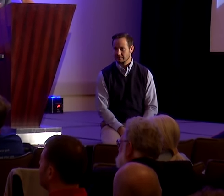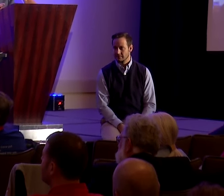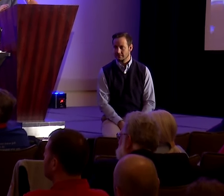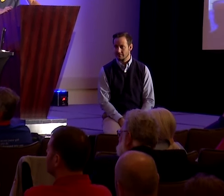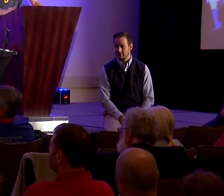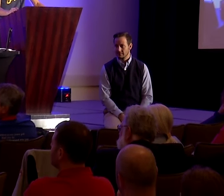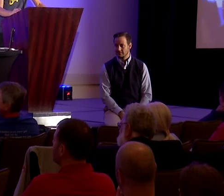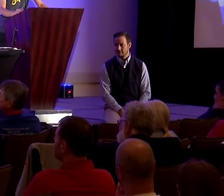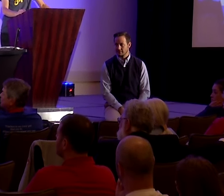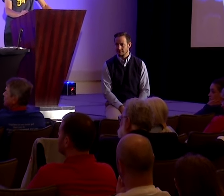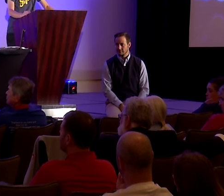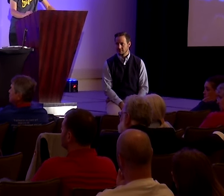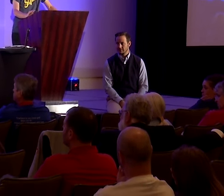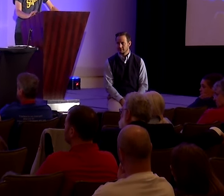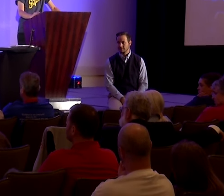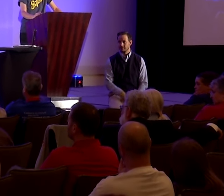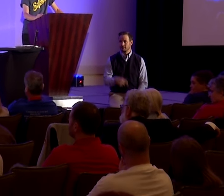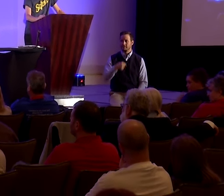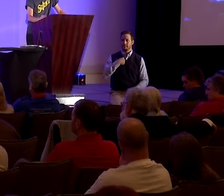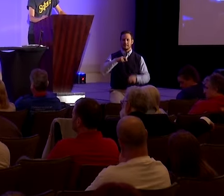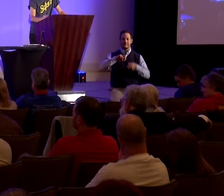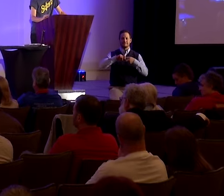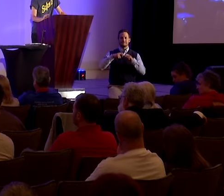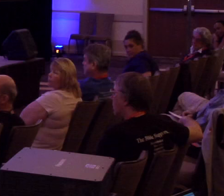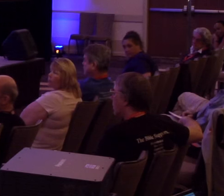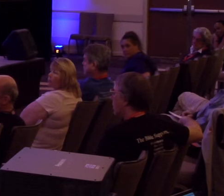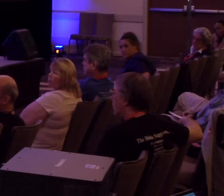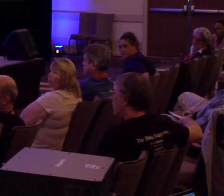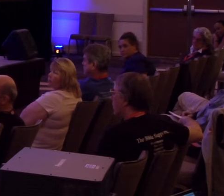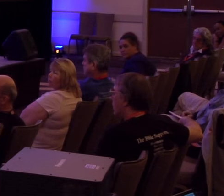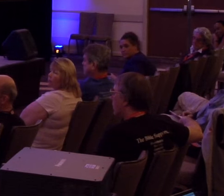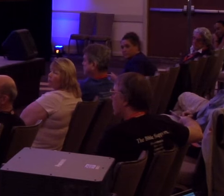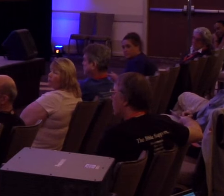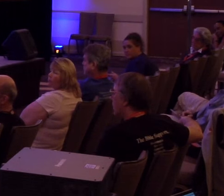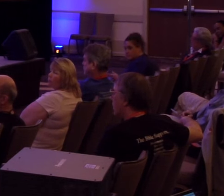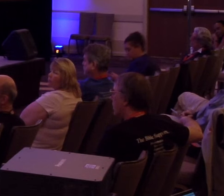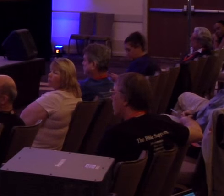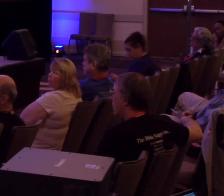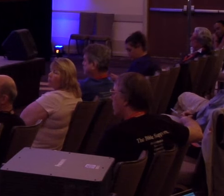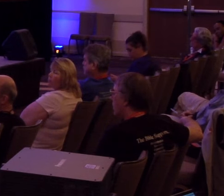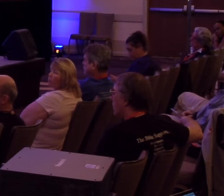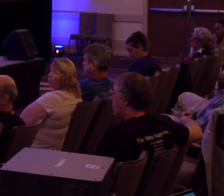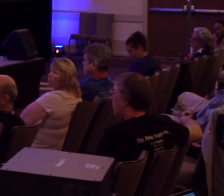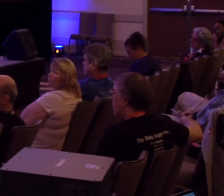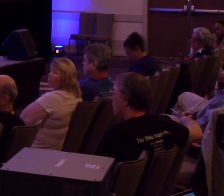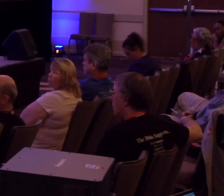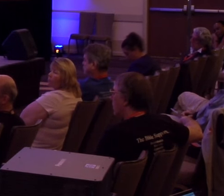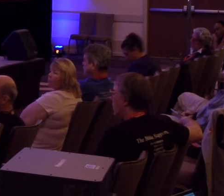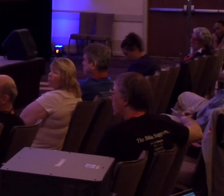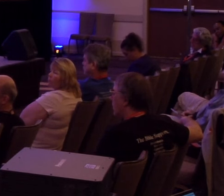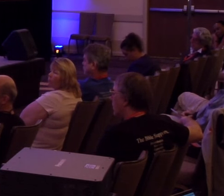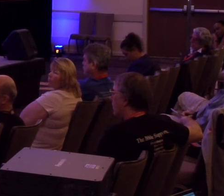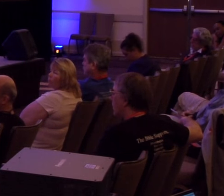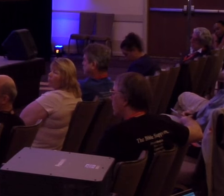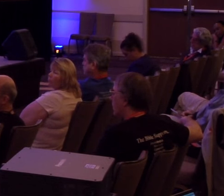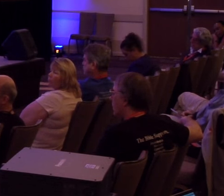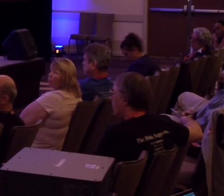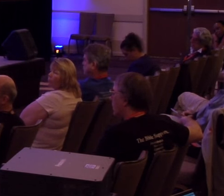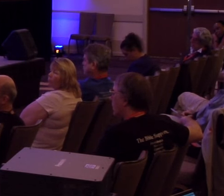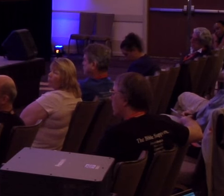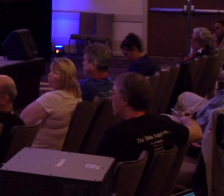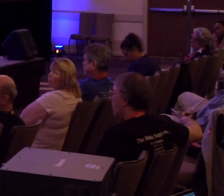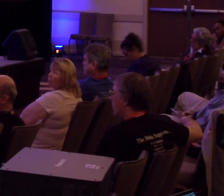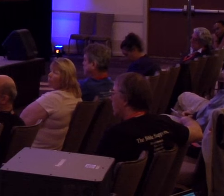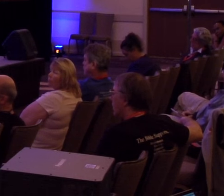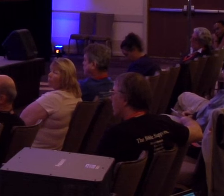I'm a physics student at UCI, and I'm also part of the Secular Student Alliance there, and I've noticed I'm one of the only